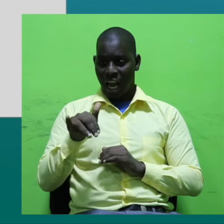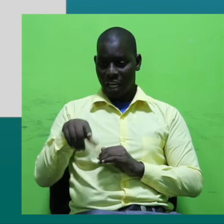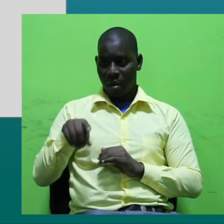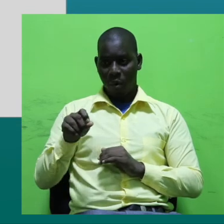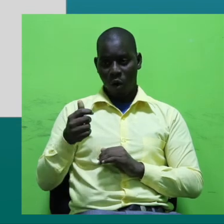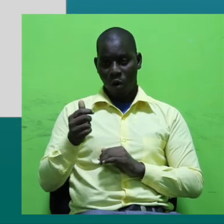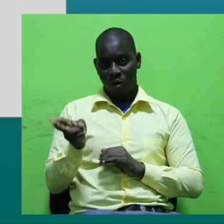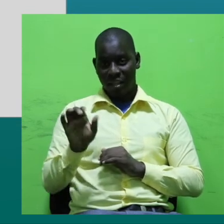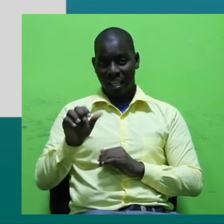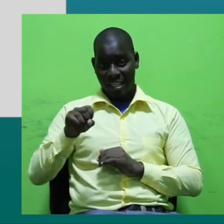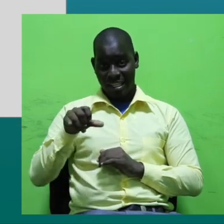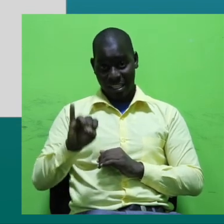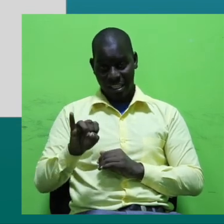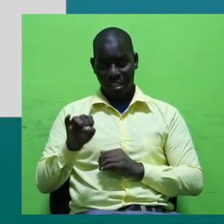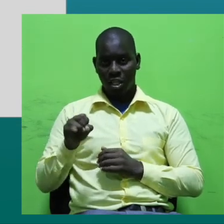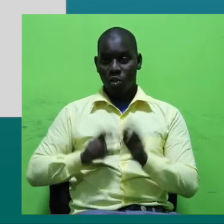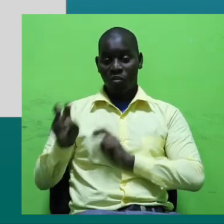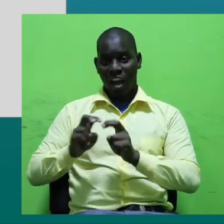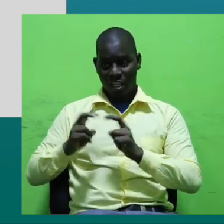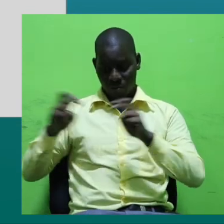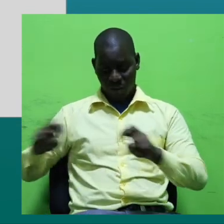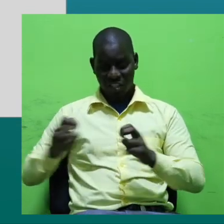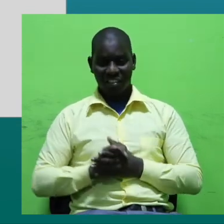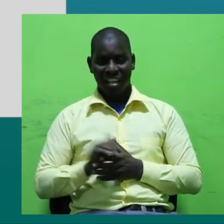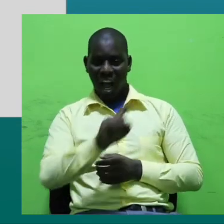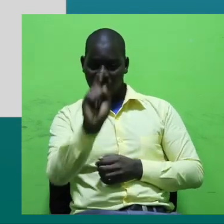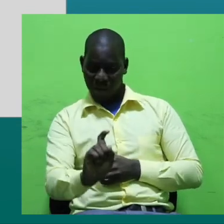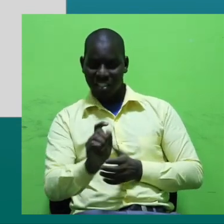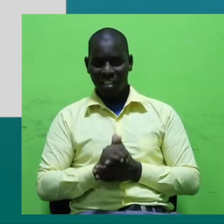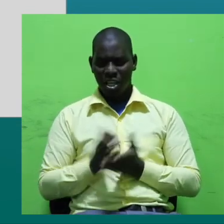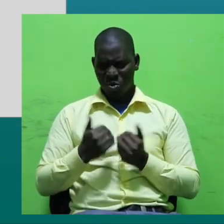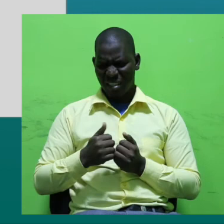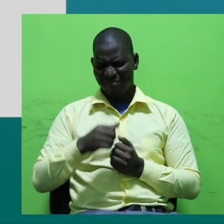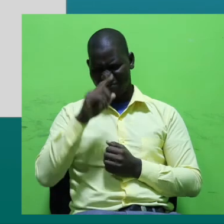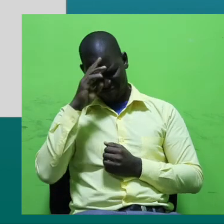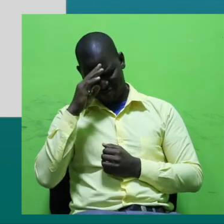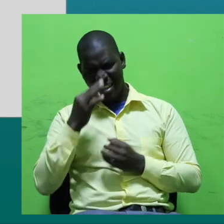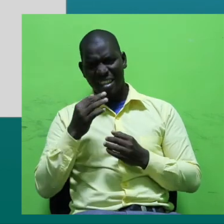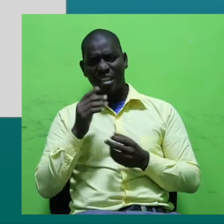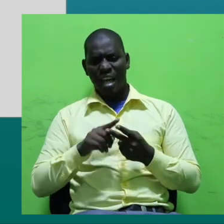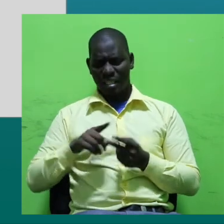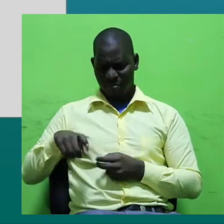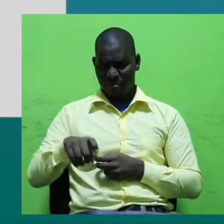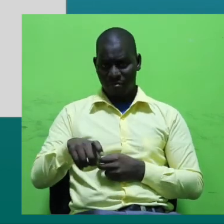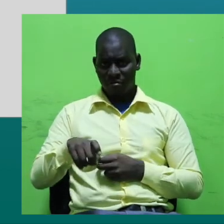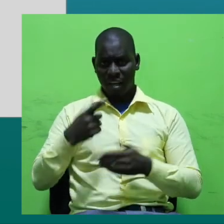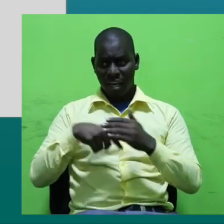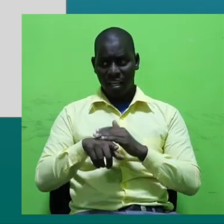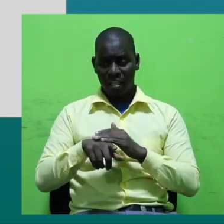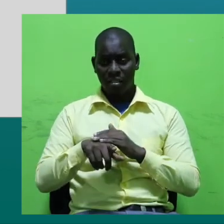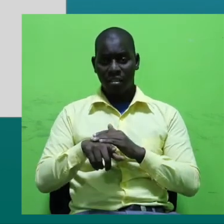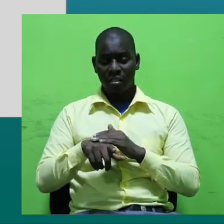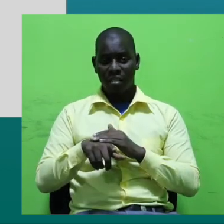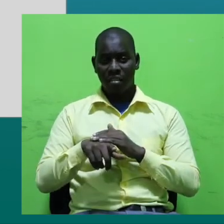variable. Dependent variable. This is the factor or the condition observed in an experiment